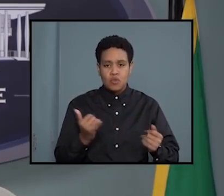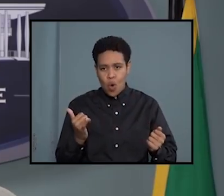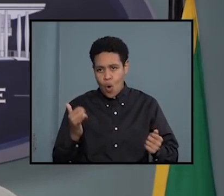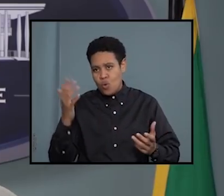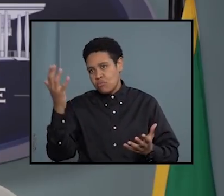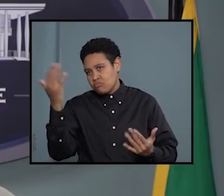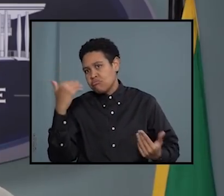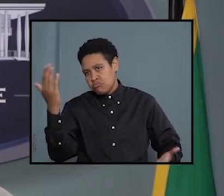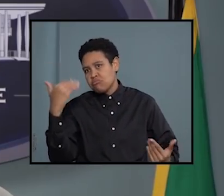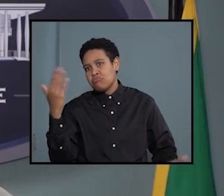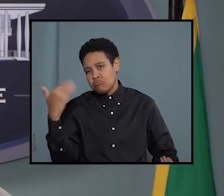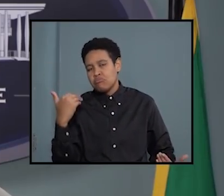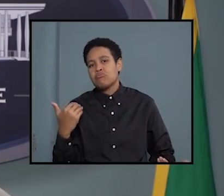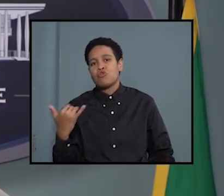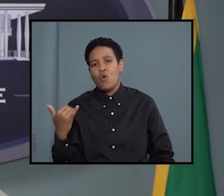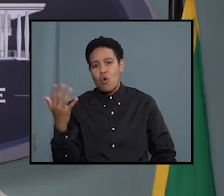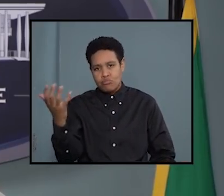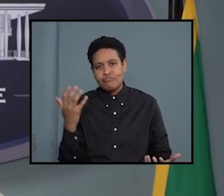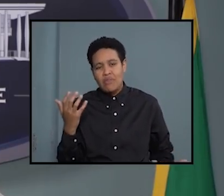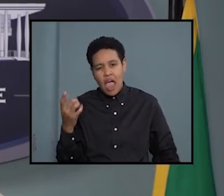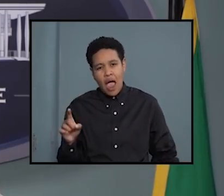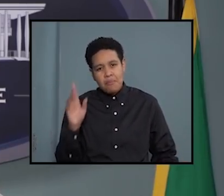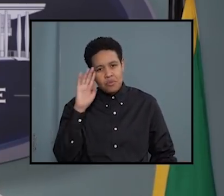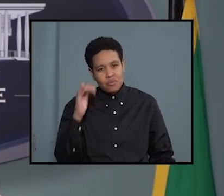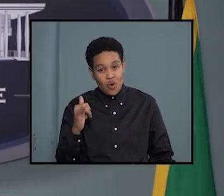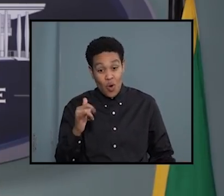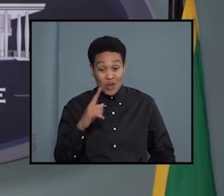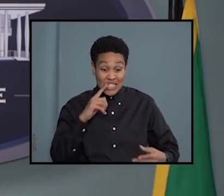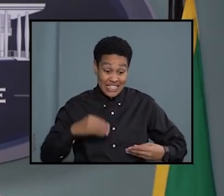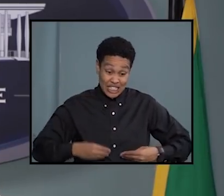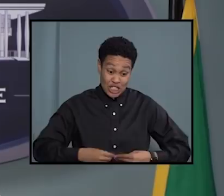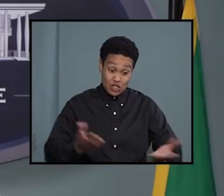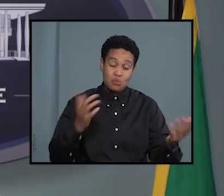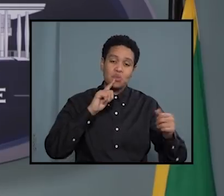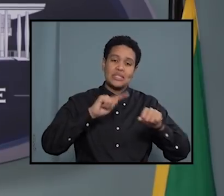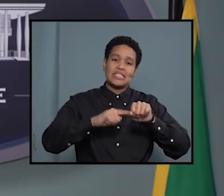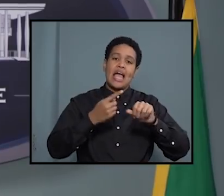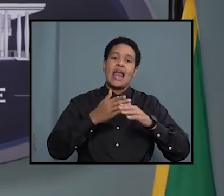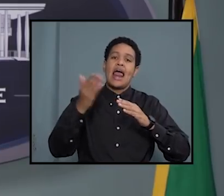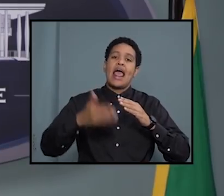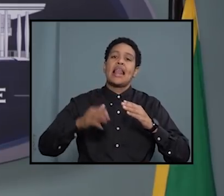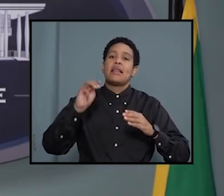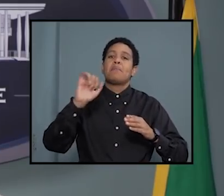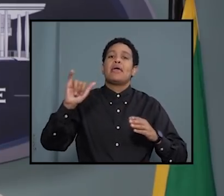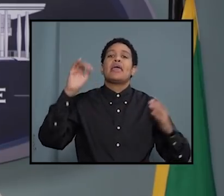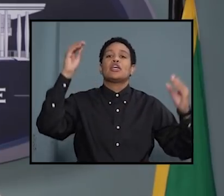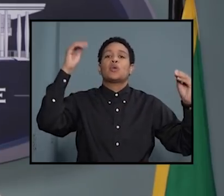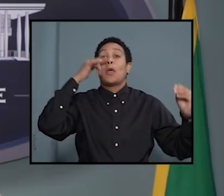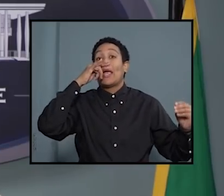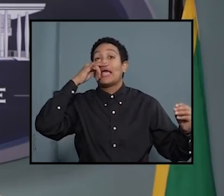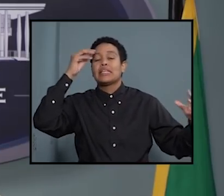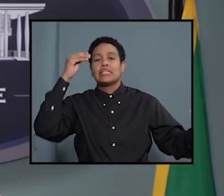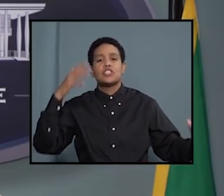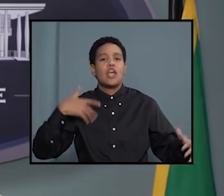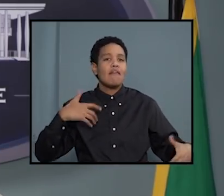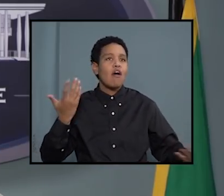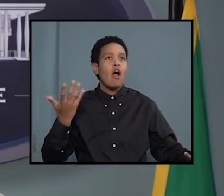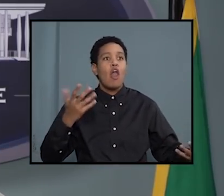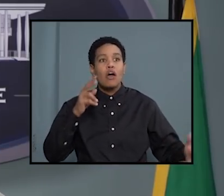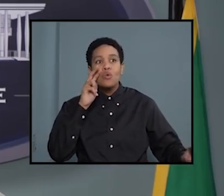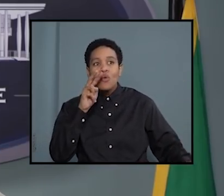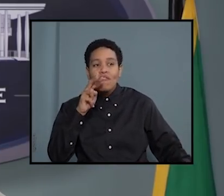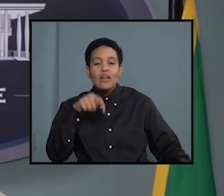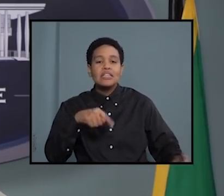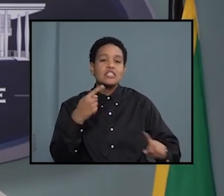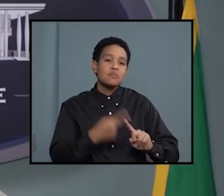speak. The distribution will start by the end of May, so the kids and the teachers have a lot to look forward